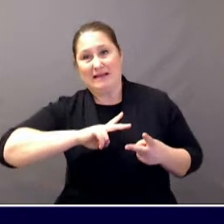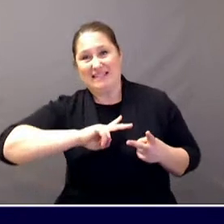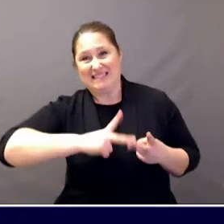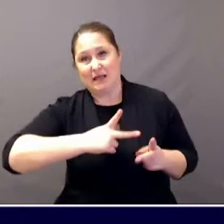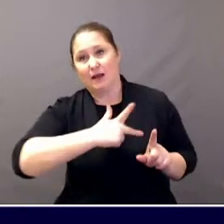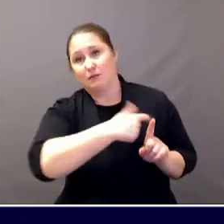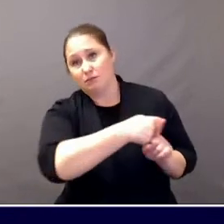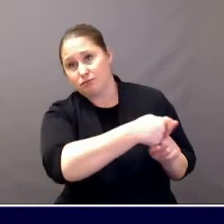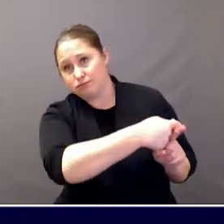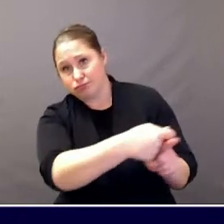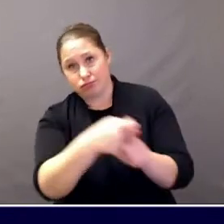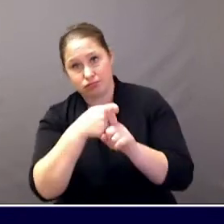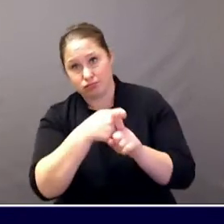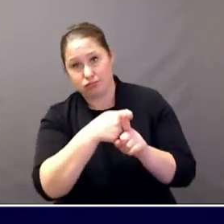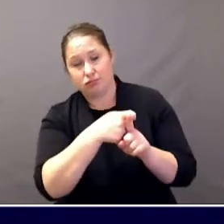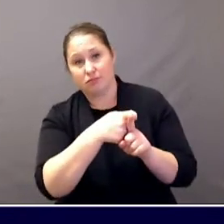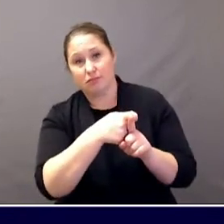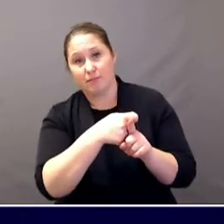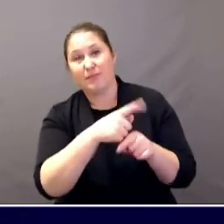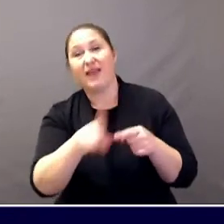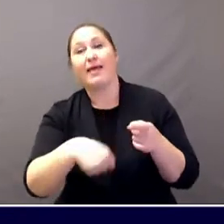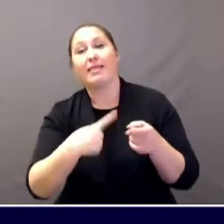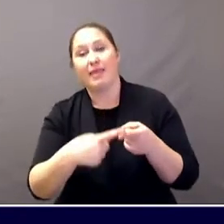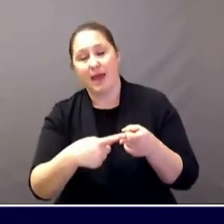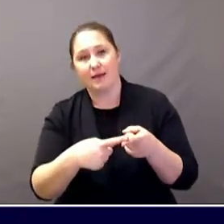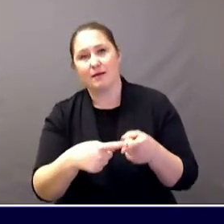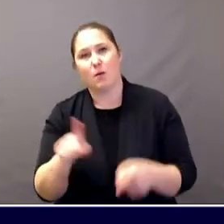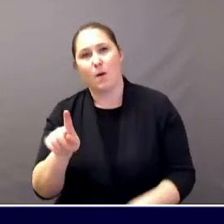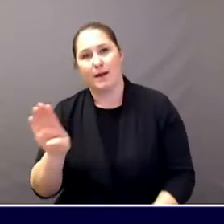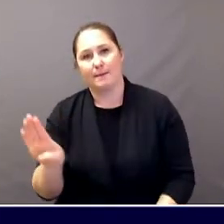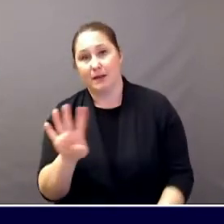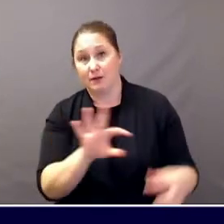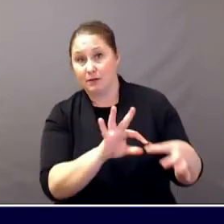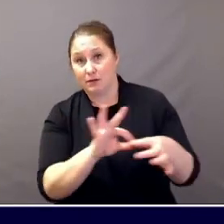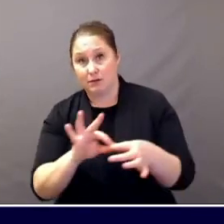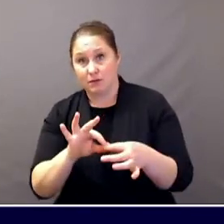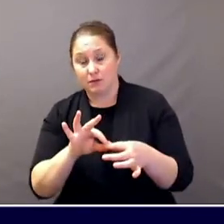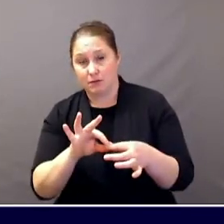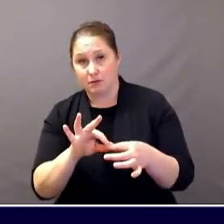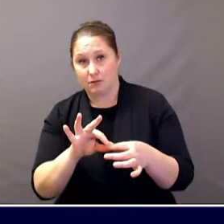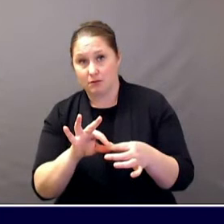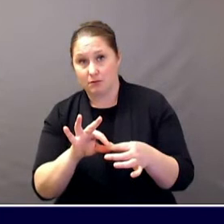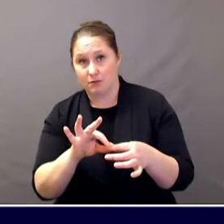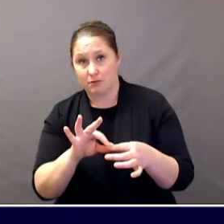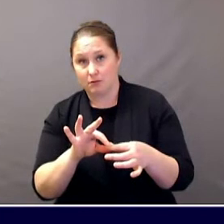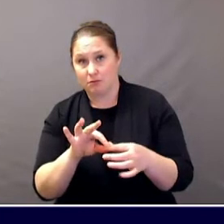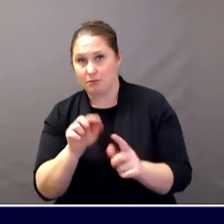to those residents who haven't received them yet, or is that up to the resident who is taking the vaccine?